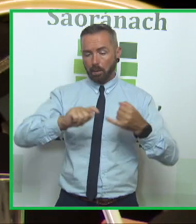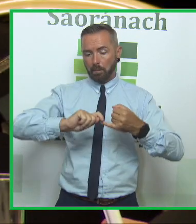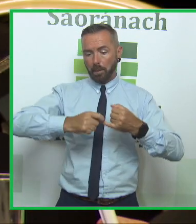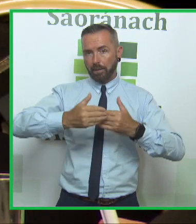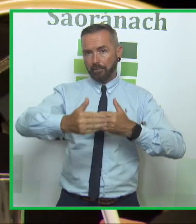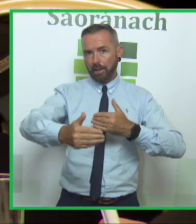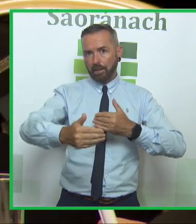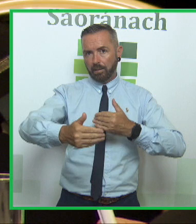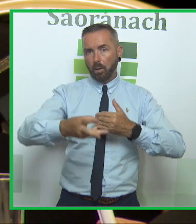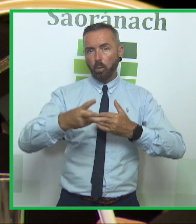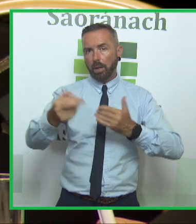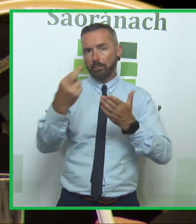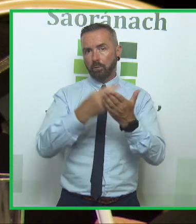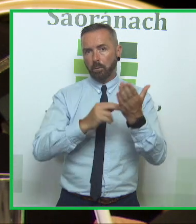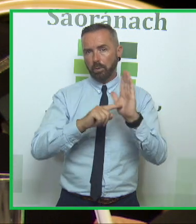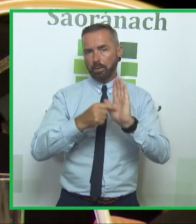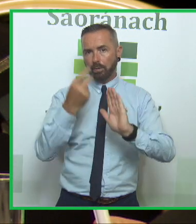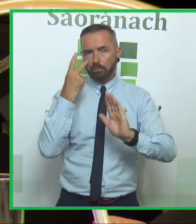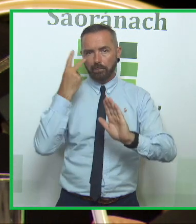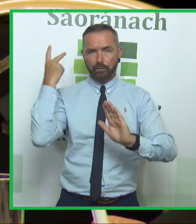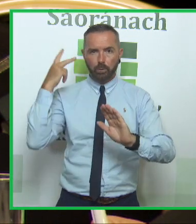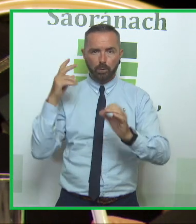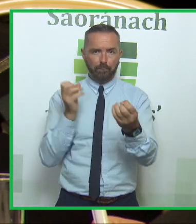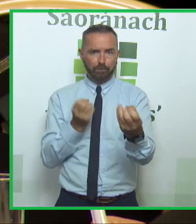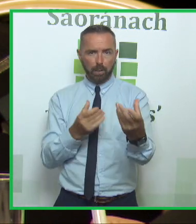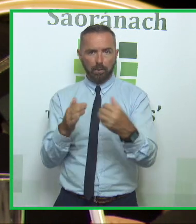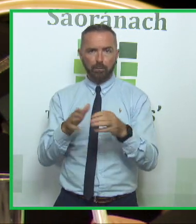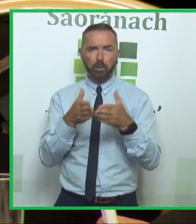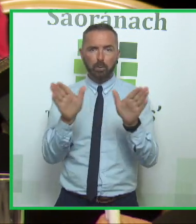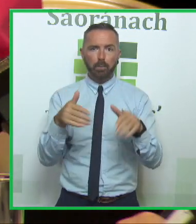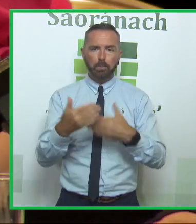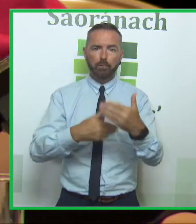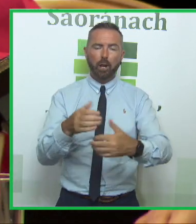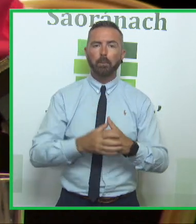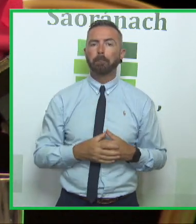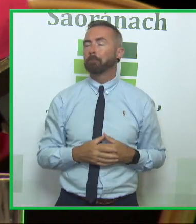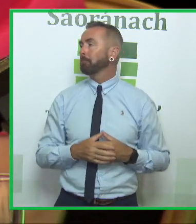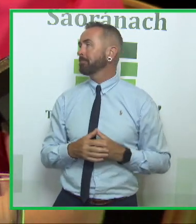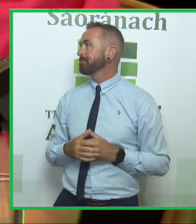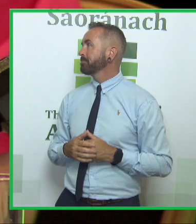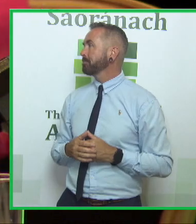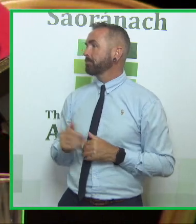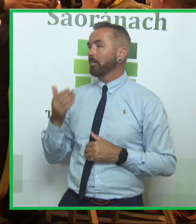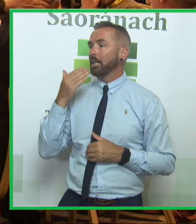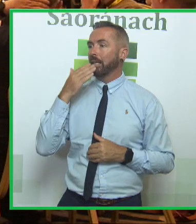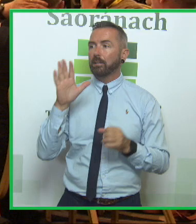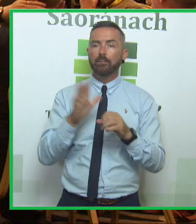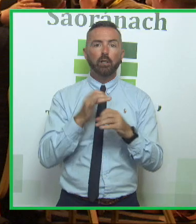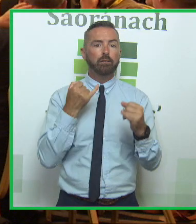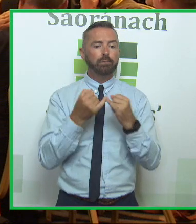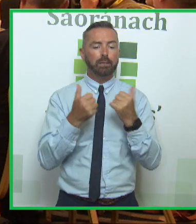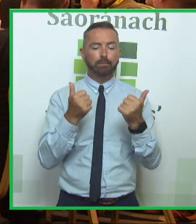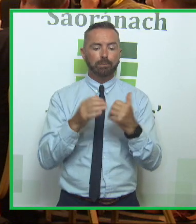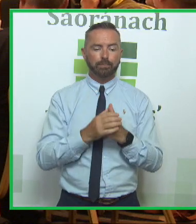but we will be writing reports and reviewing and getting feedback from the public as we progress. Thanks, Nikki, and very comprehensive. And Tara, just on the